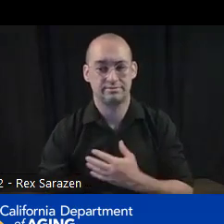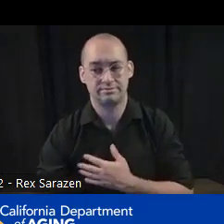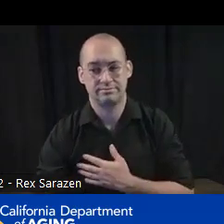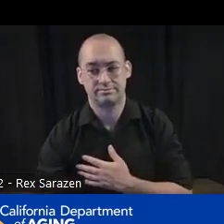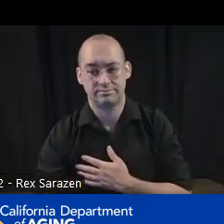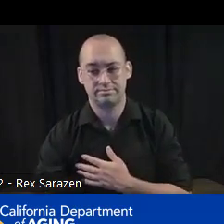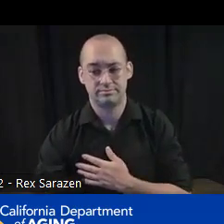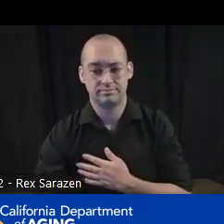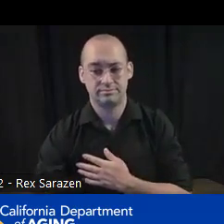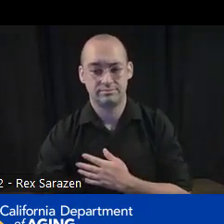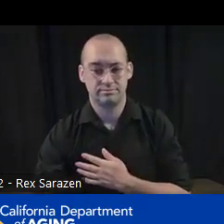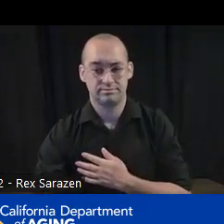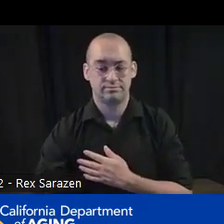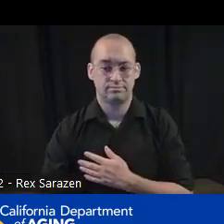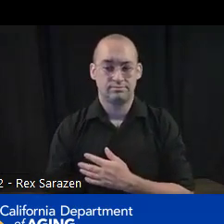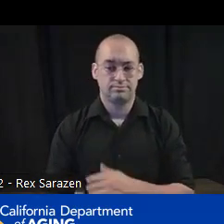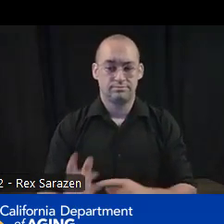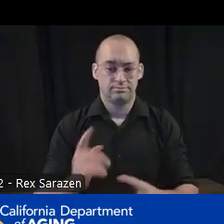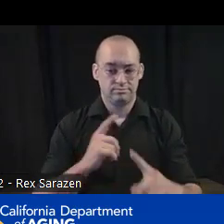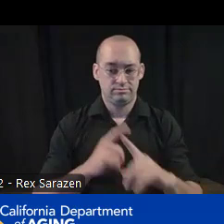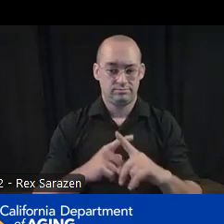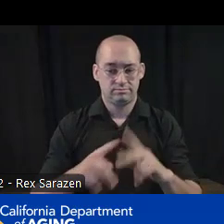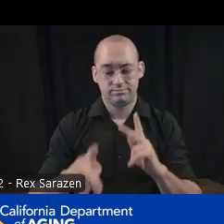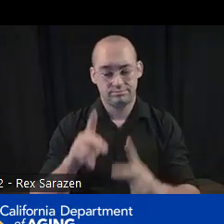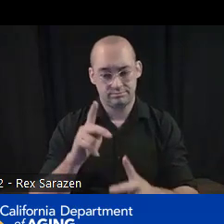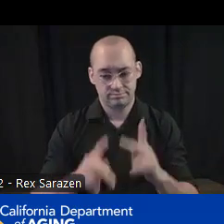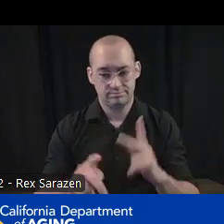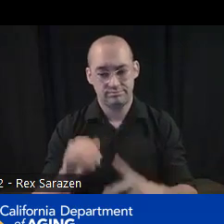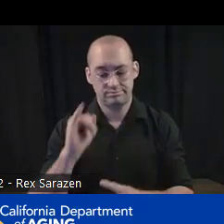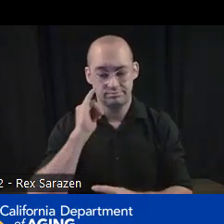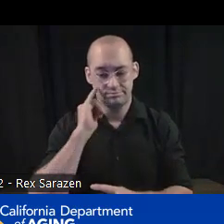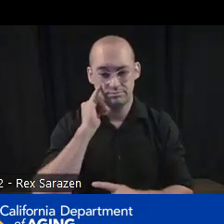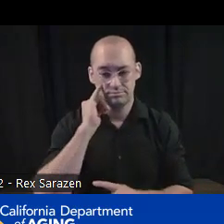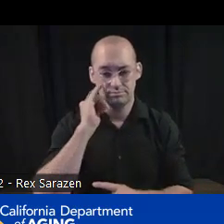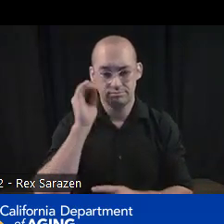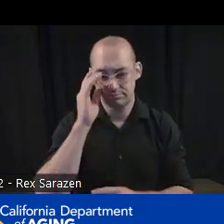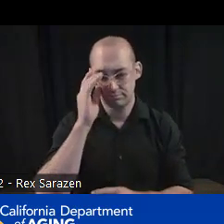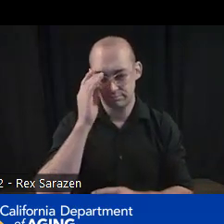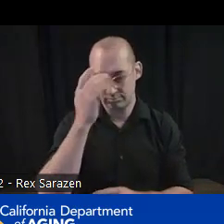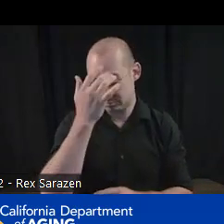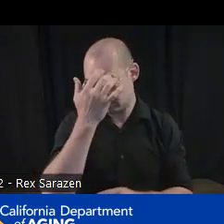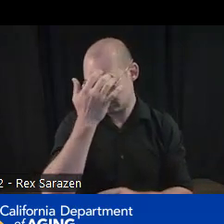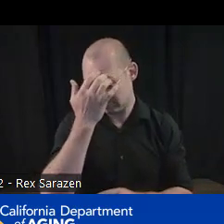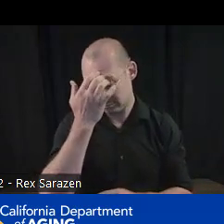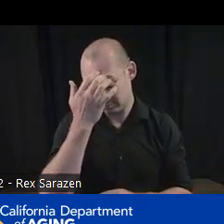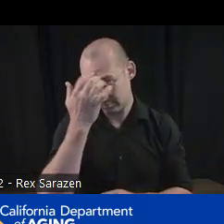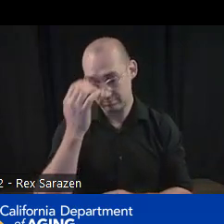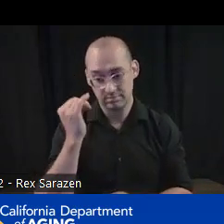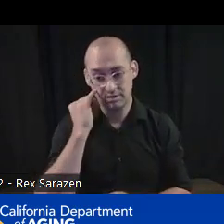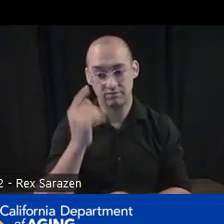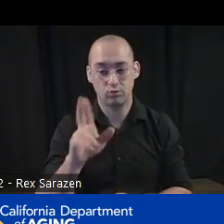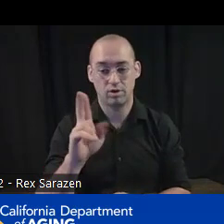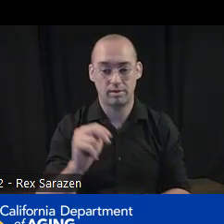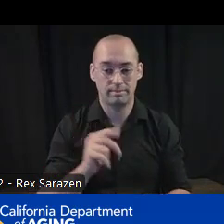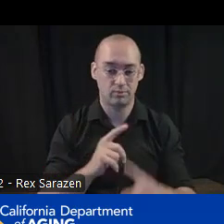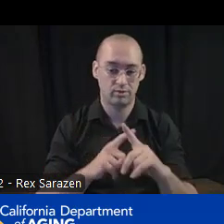I'm going to go ahead and mute our folks. If you happen to be unmuted, I have just muted you.